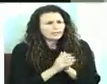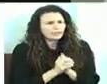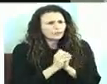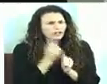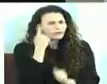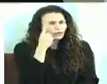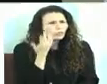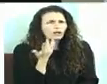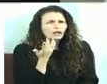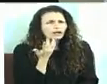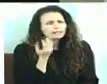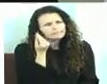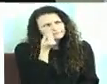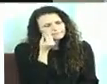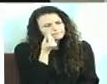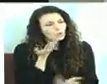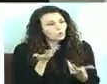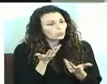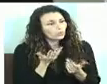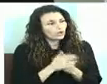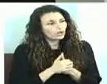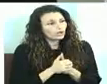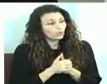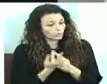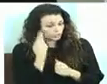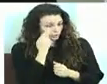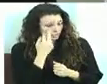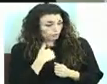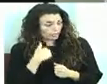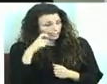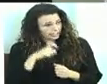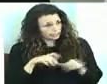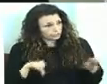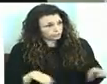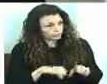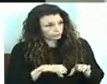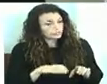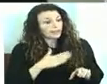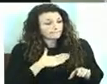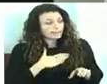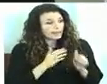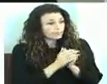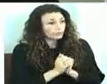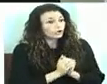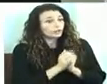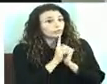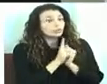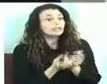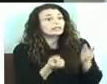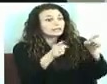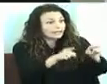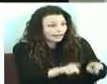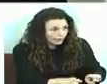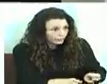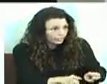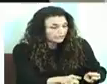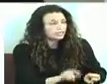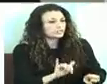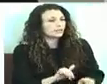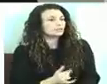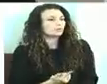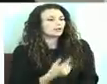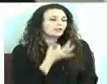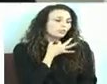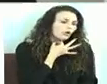for? What do I need to do in order to see my prayer made manifest? This is where